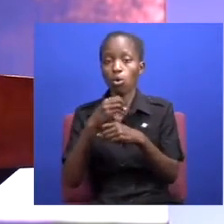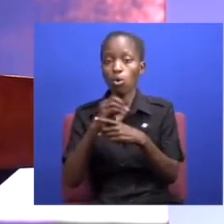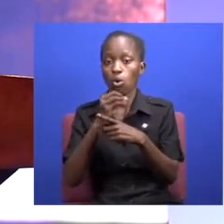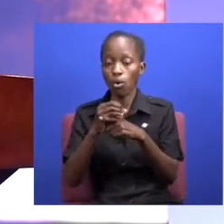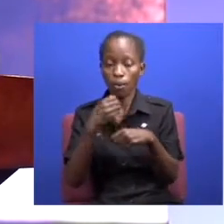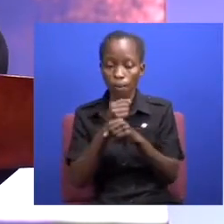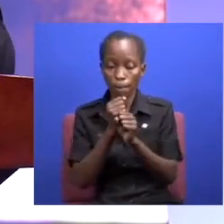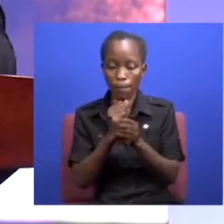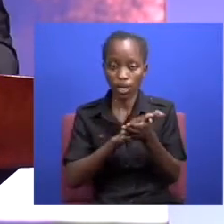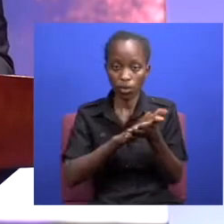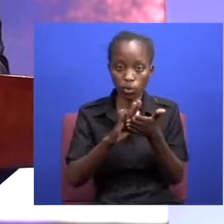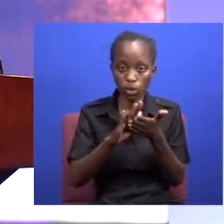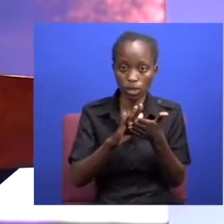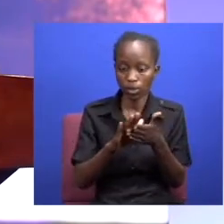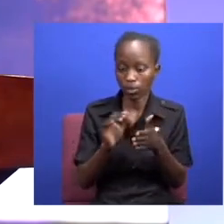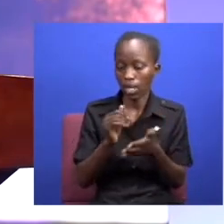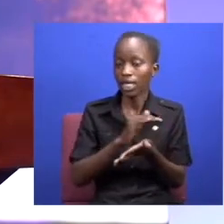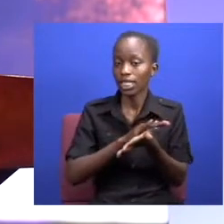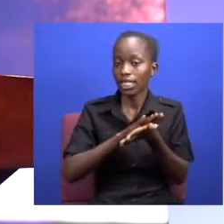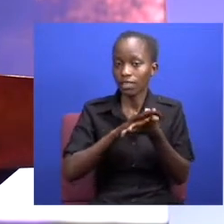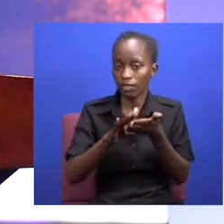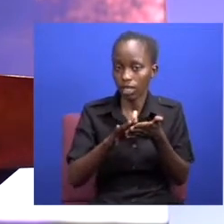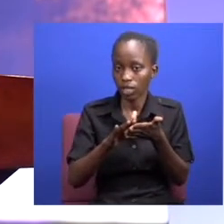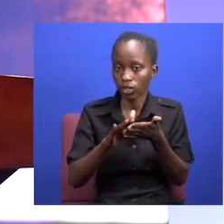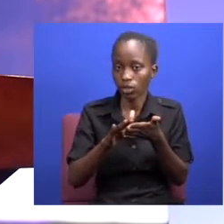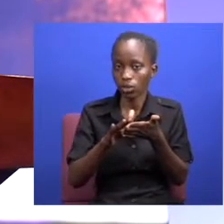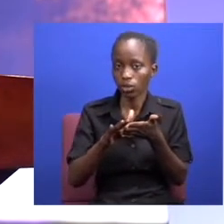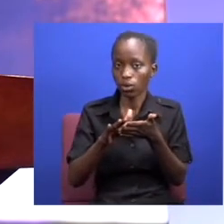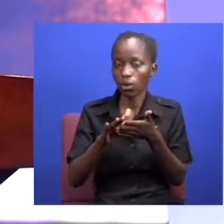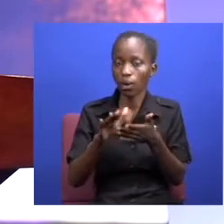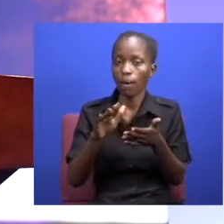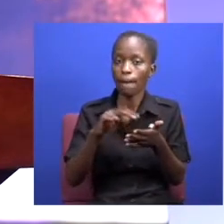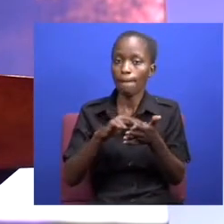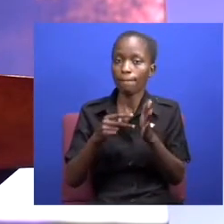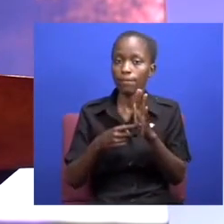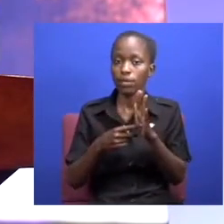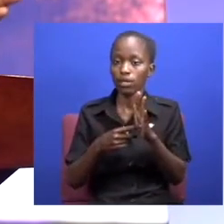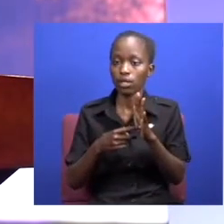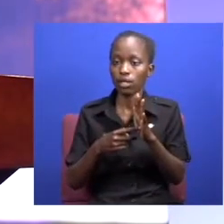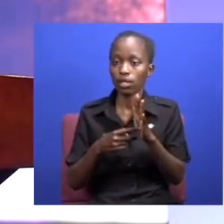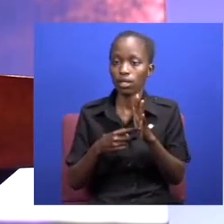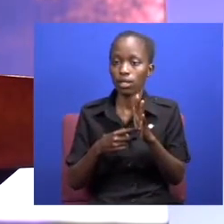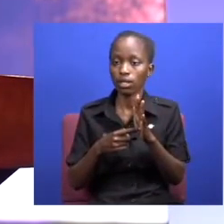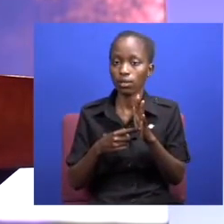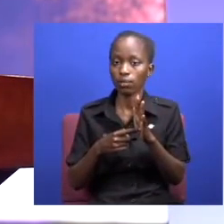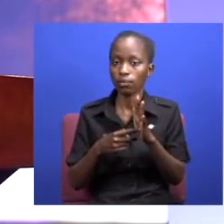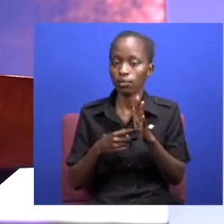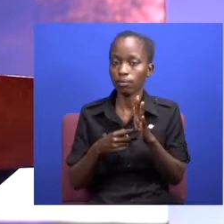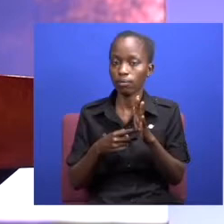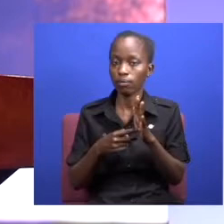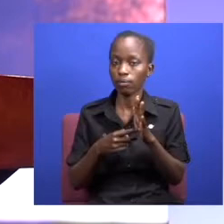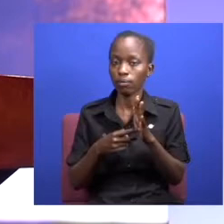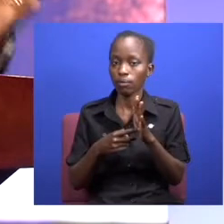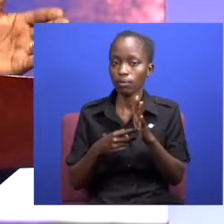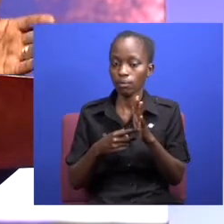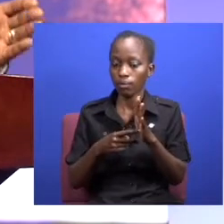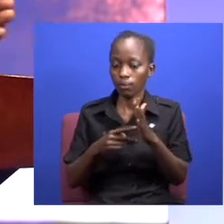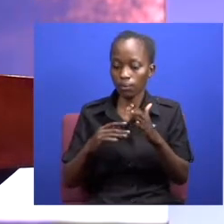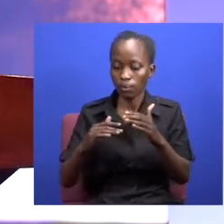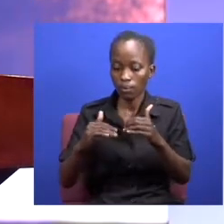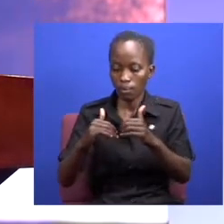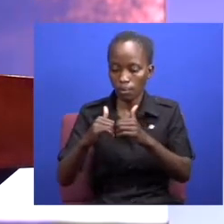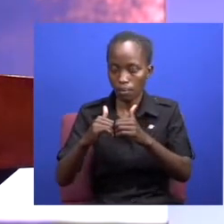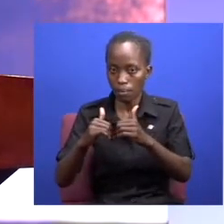that sanctification is the progressive disconnection or the progressive